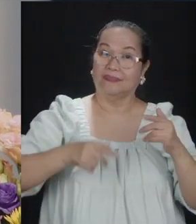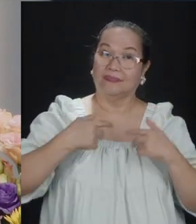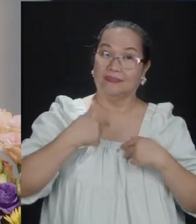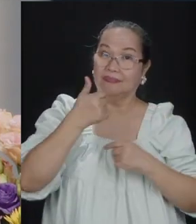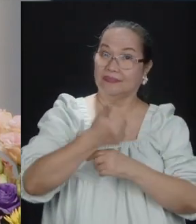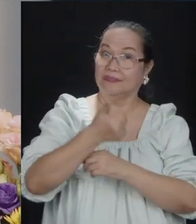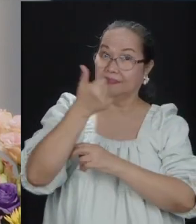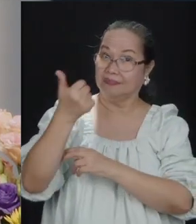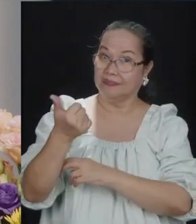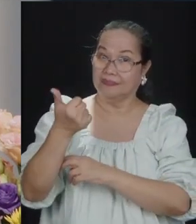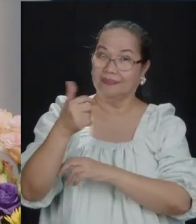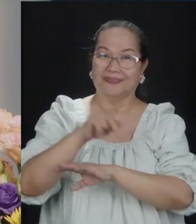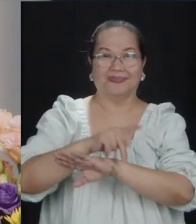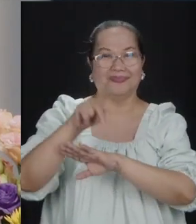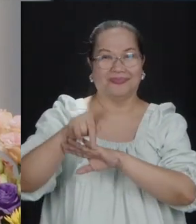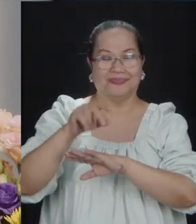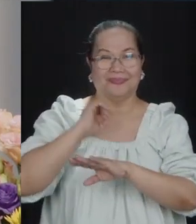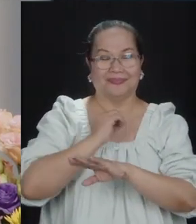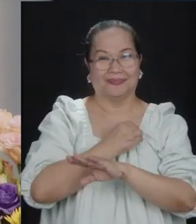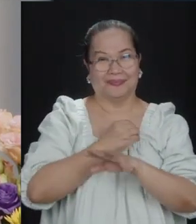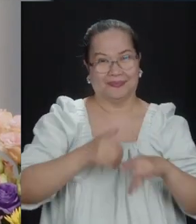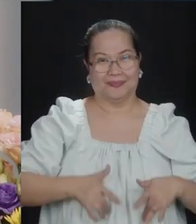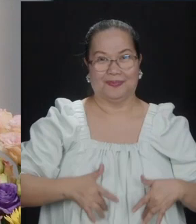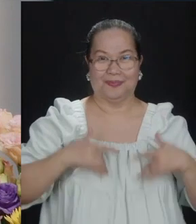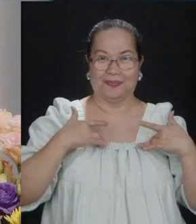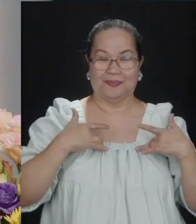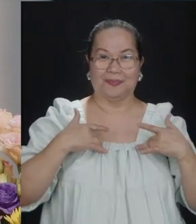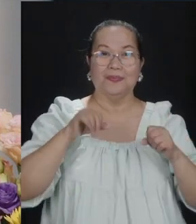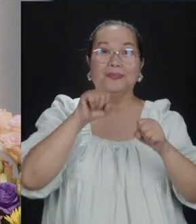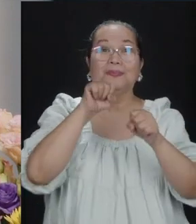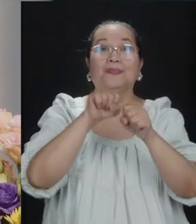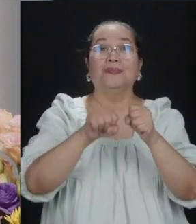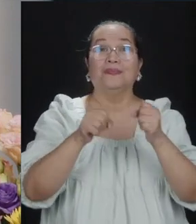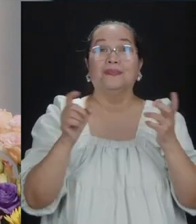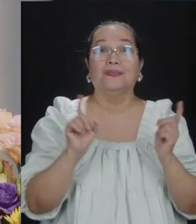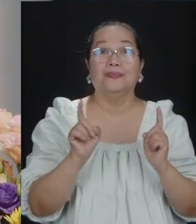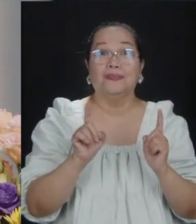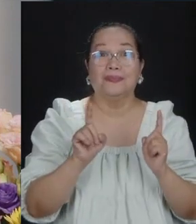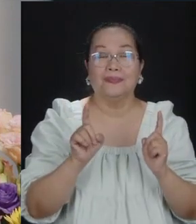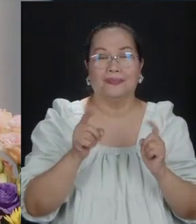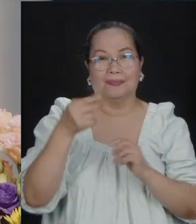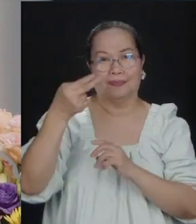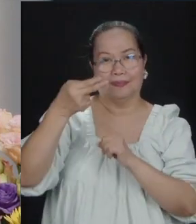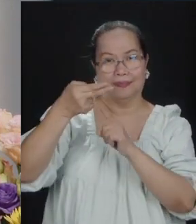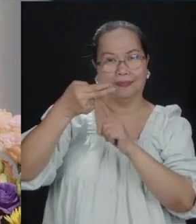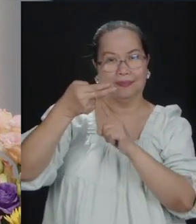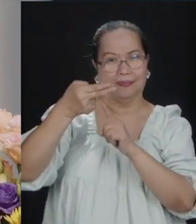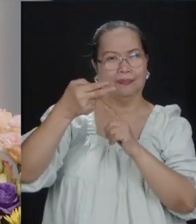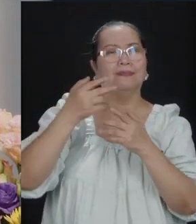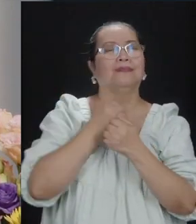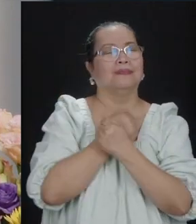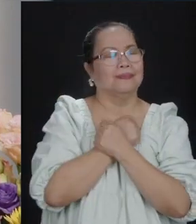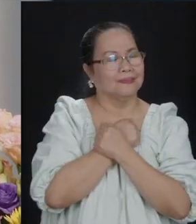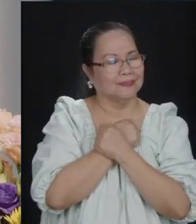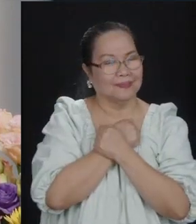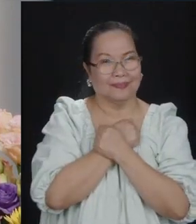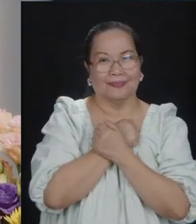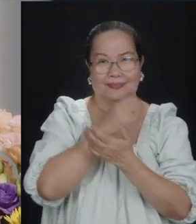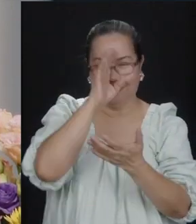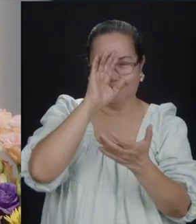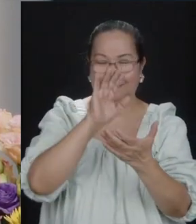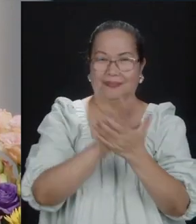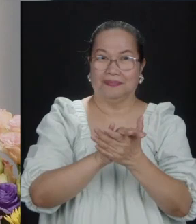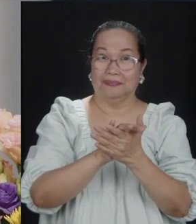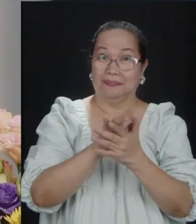another plan for our lives. And so, Hannah was loved by her husband, though she was barren, and